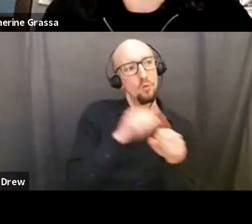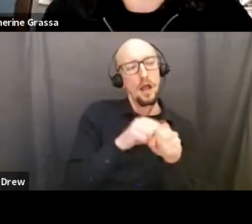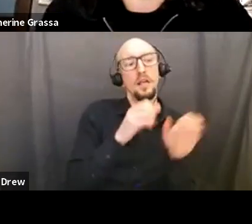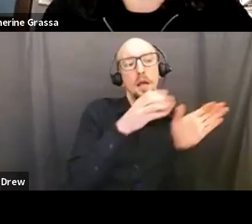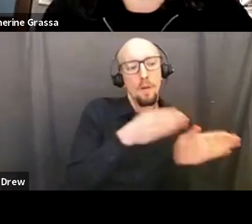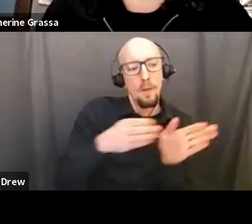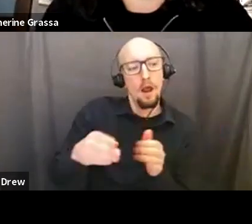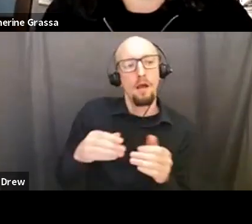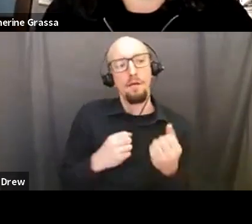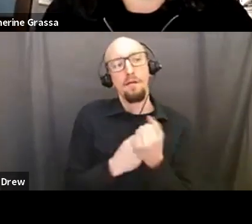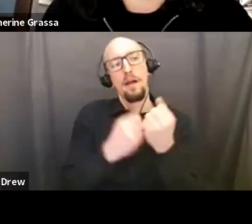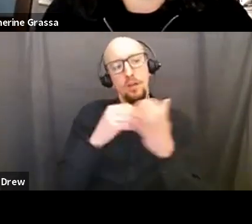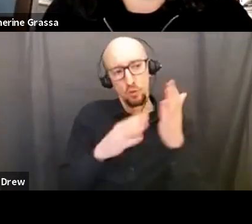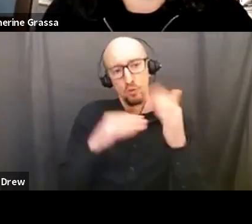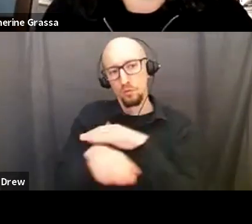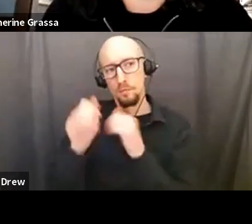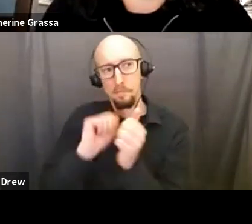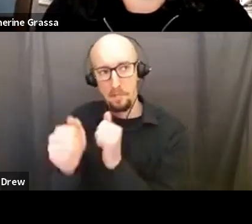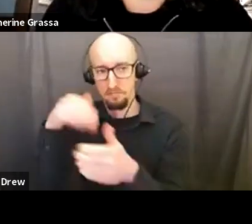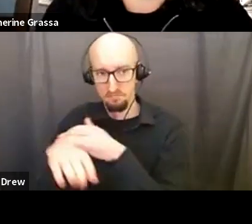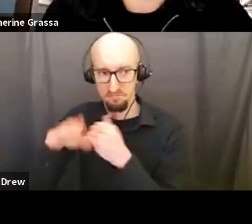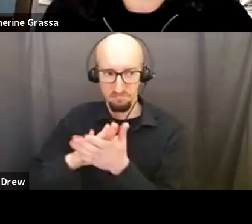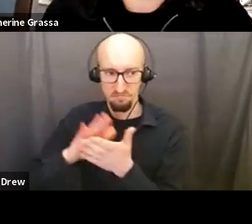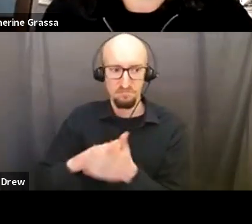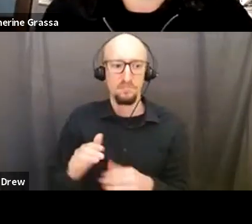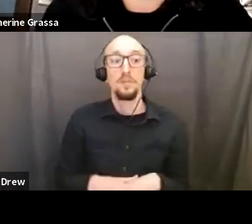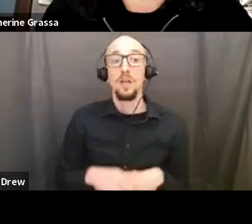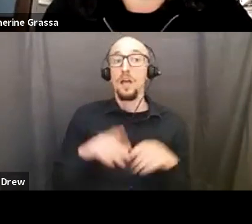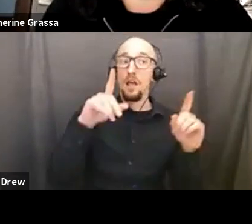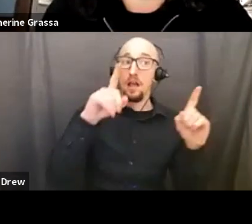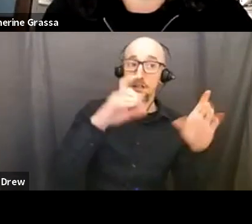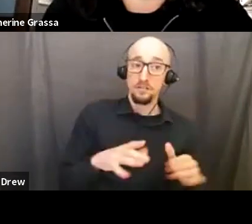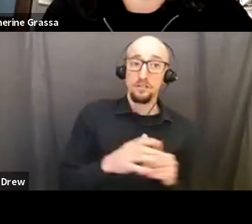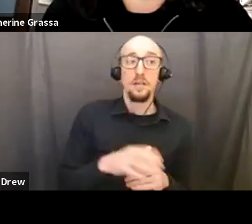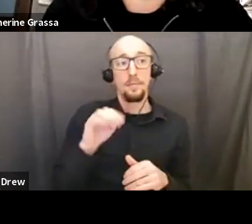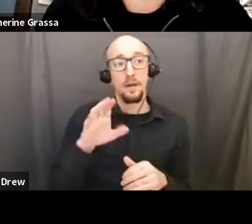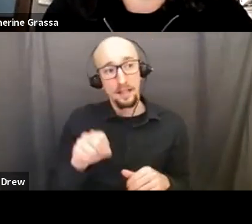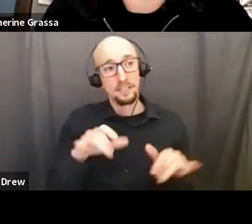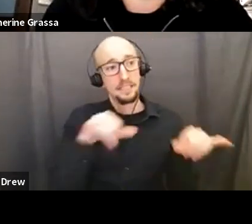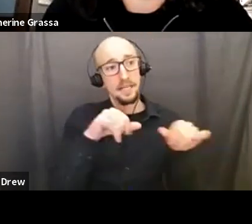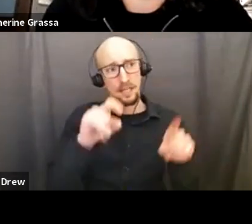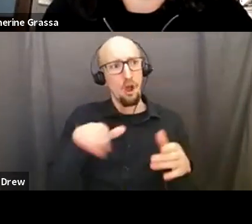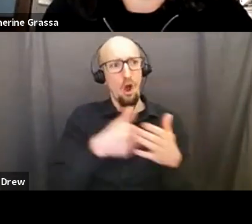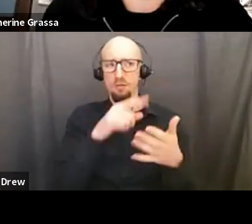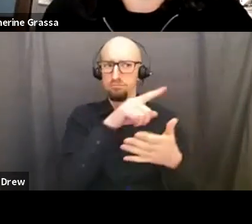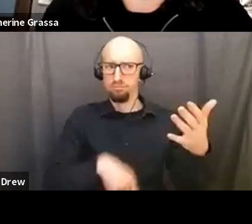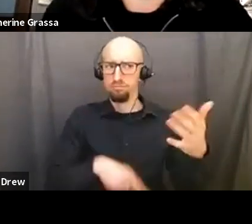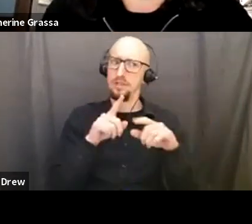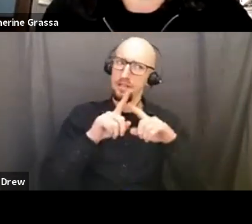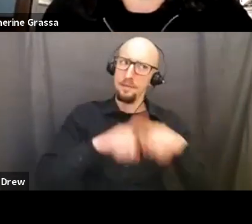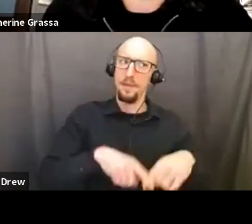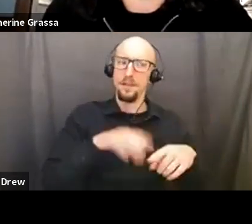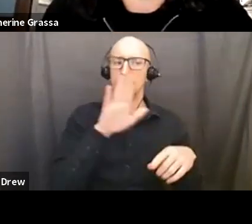child for the exam. Research shows that entrance exams, MCAS, standardized tests, all of them are aligned with one's socioeconomic